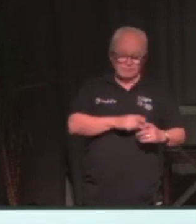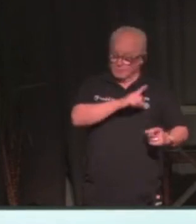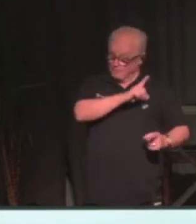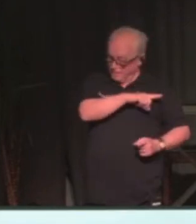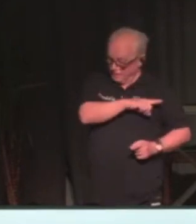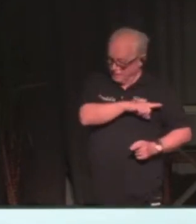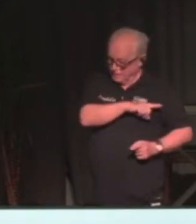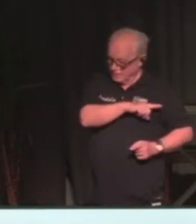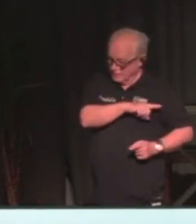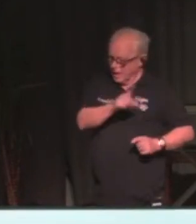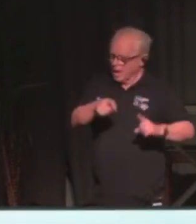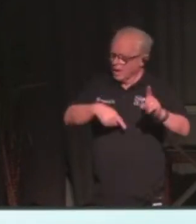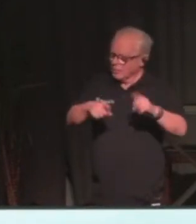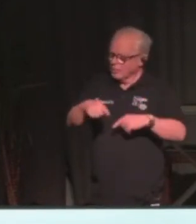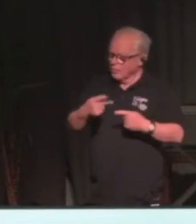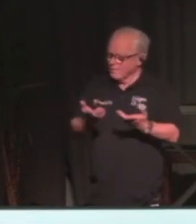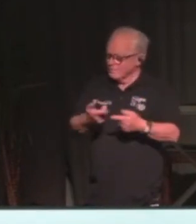Authority comes from commission.